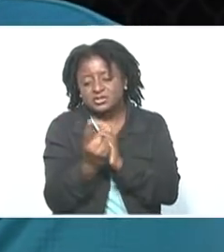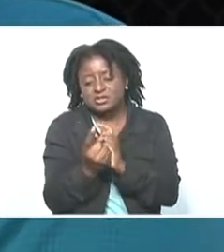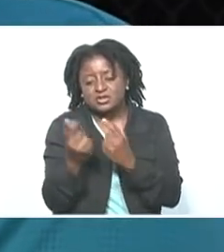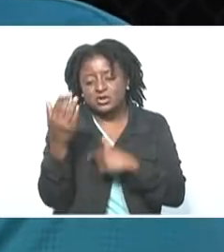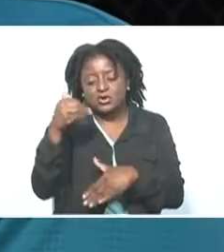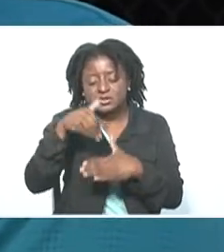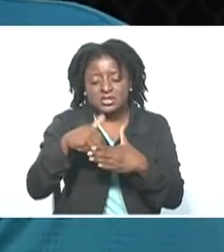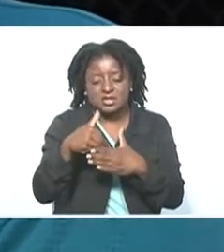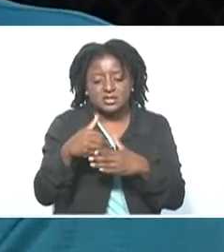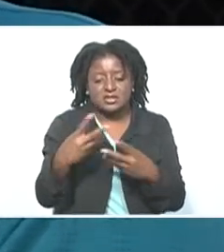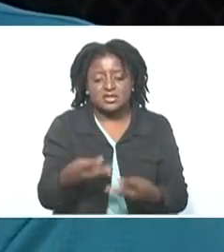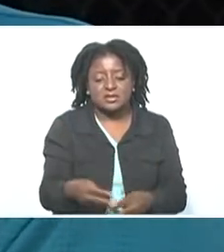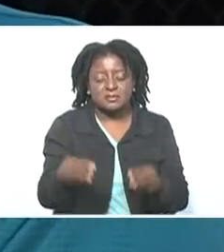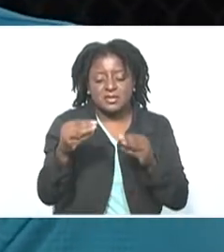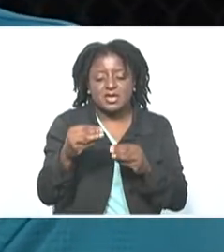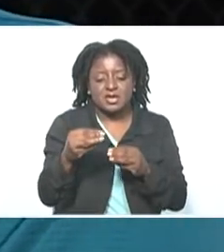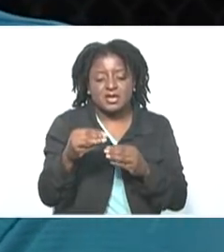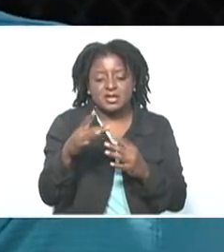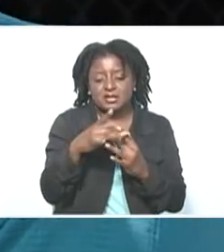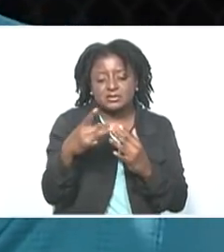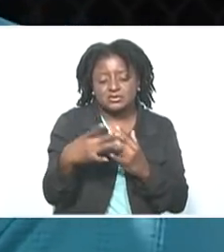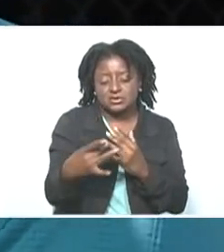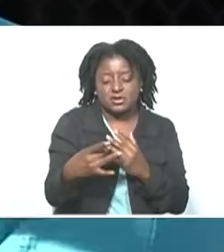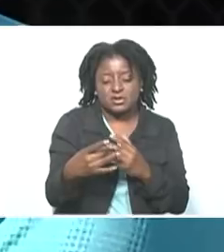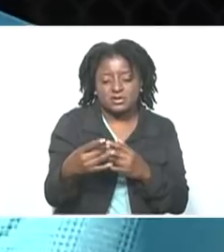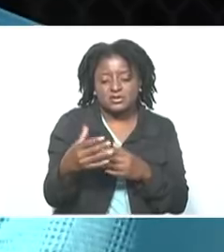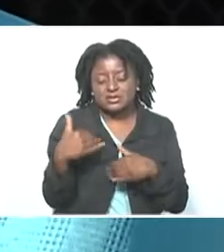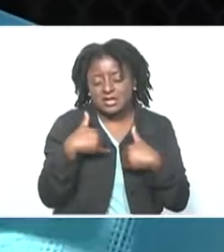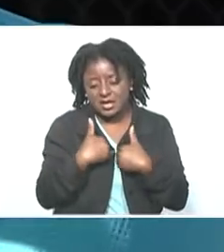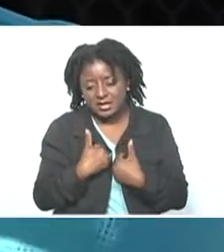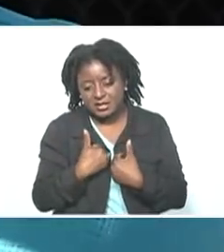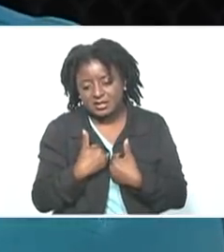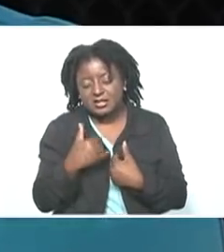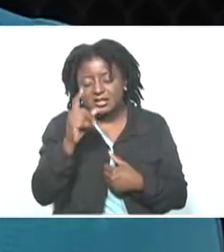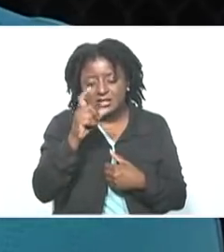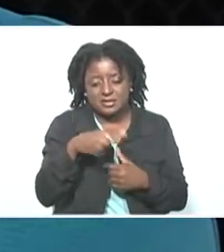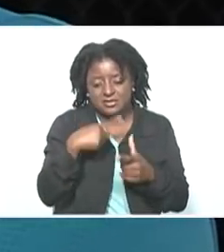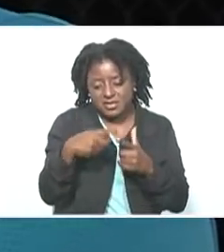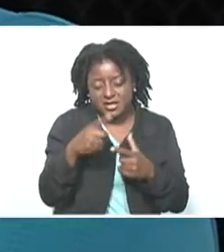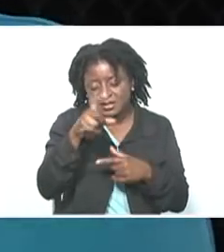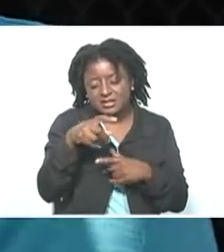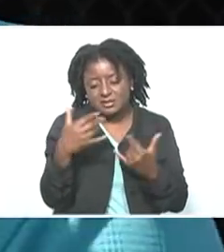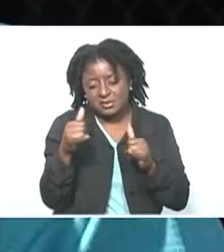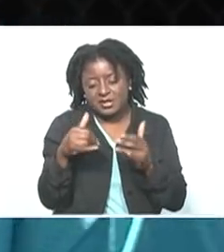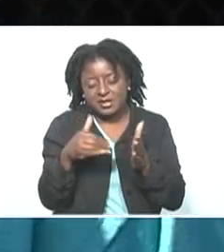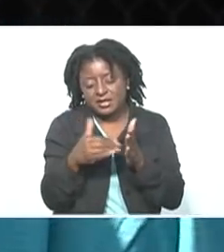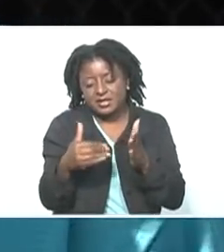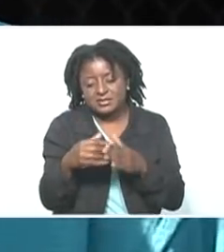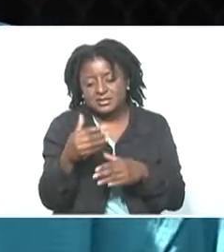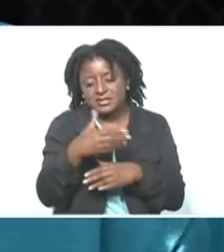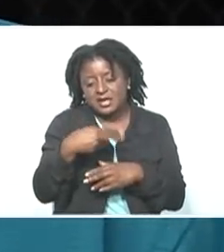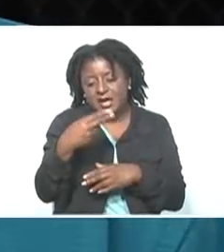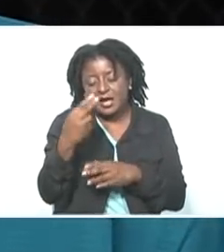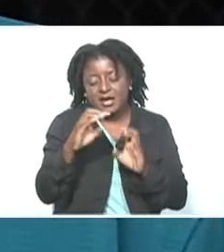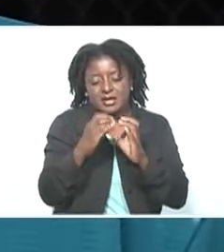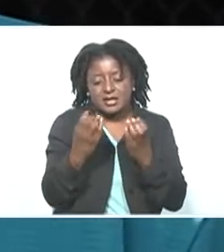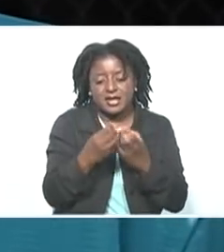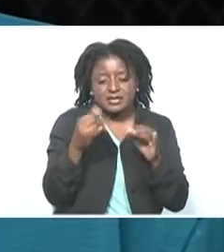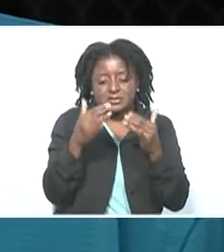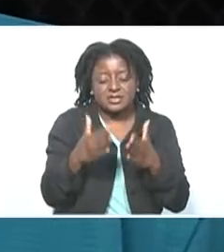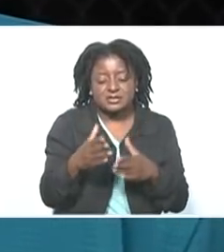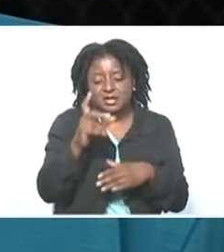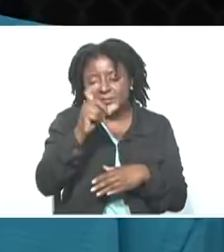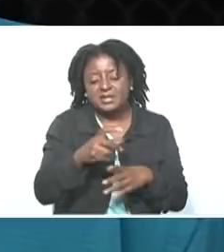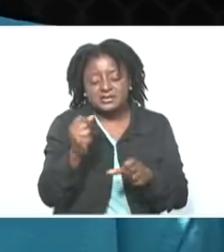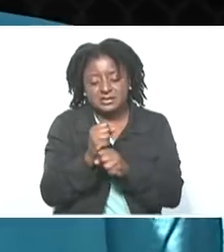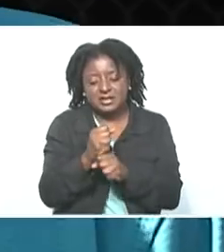draw already burnt out and tired and having to play against the better, higher class players and have to get a few wins on 1 or 2